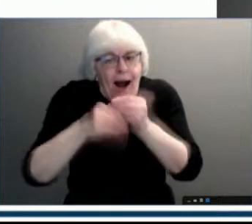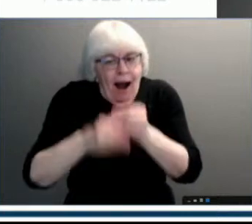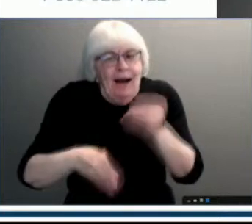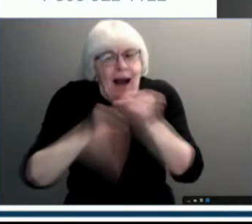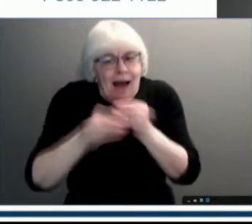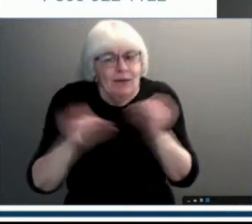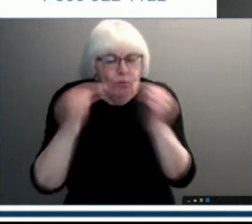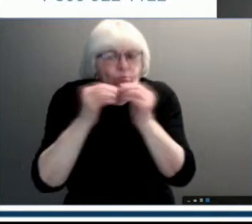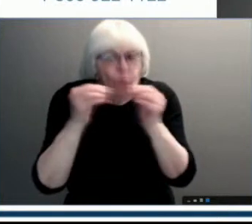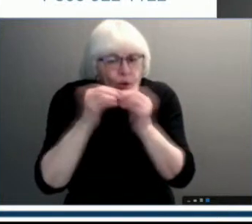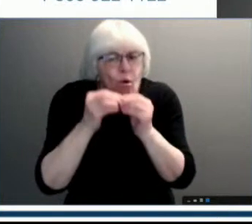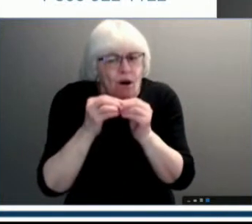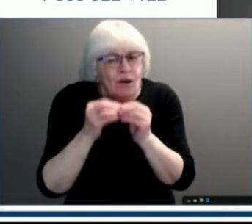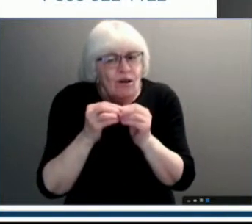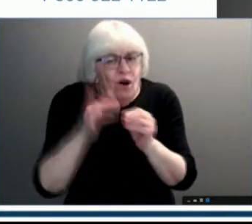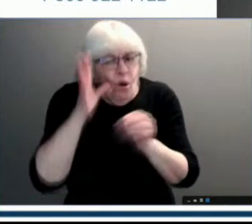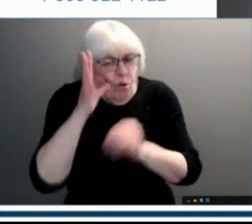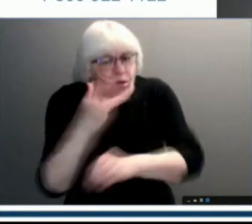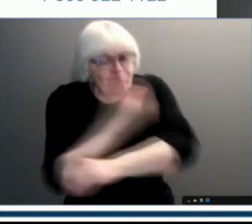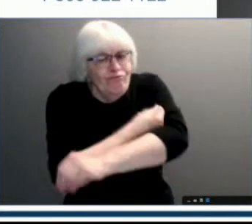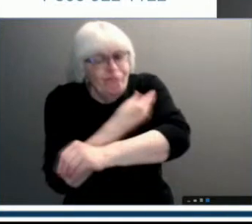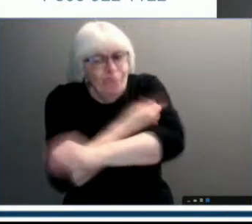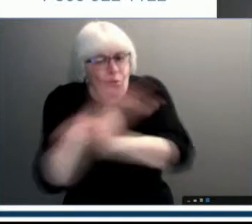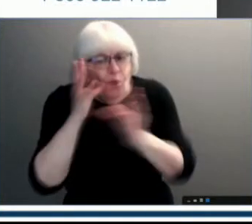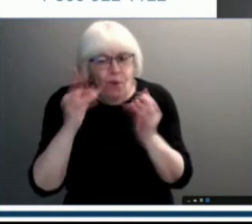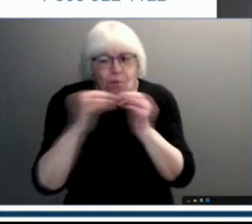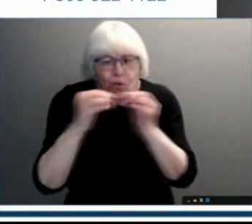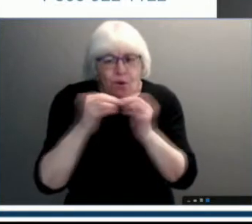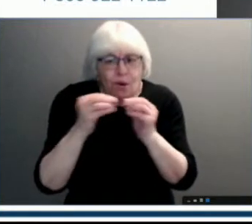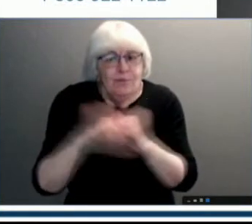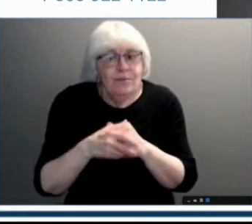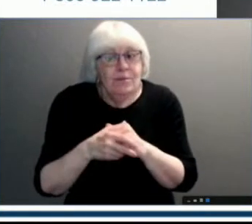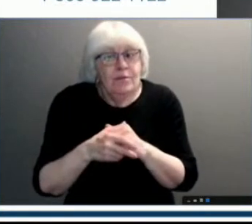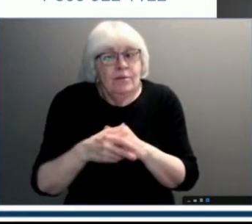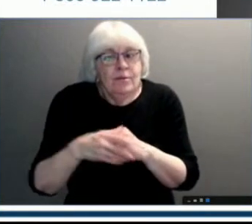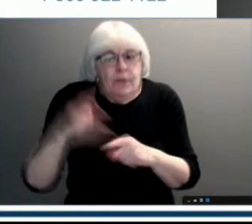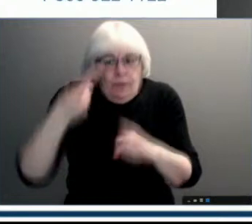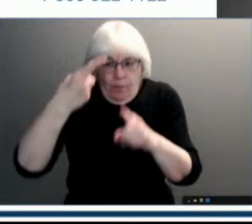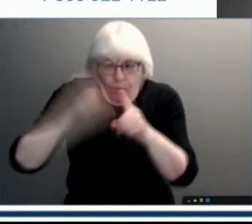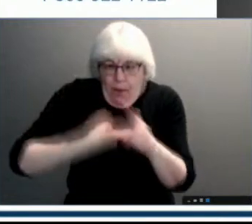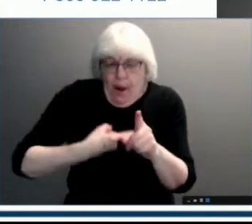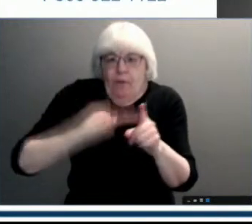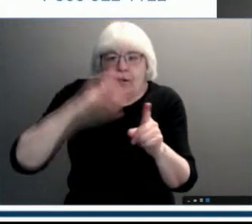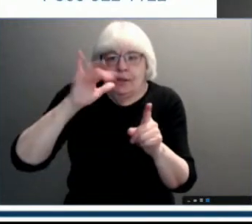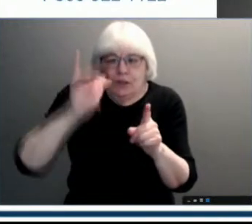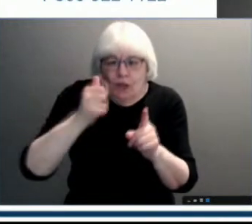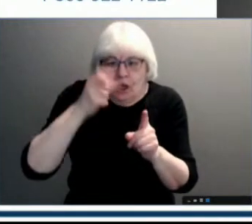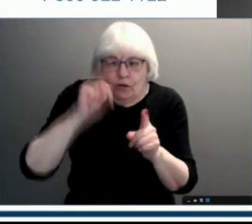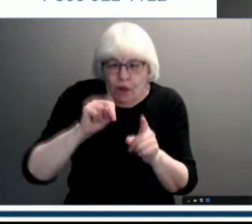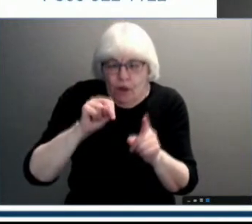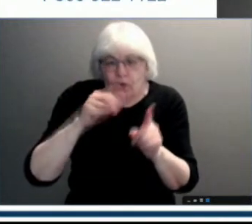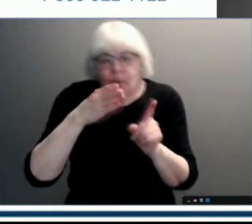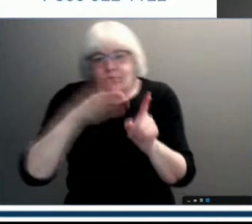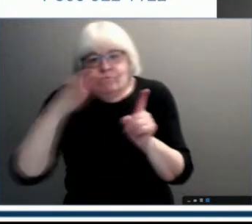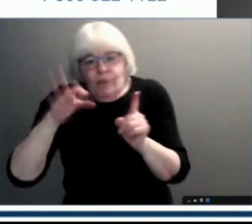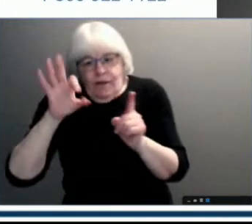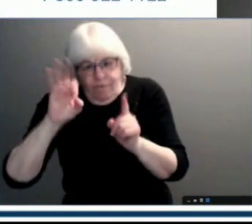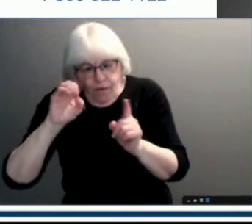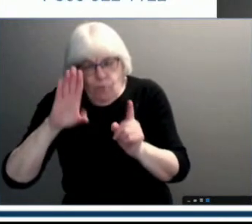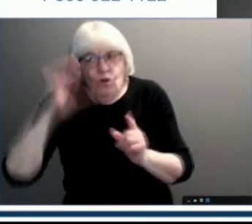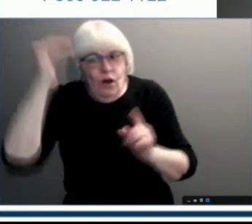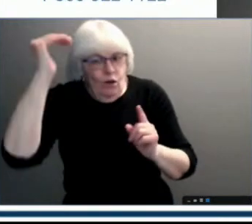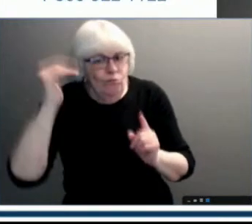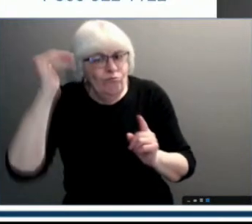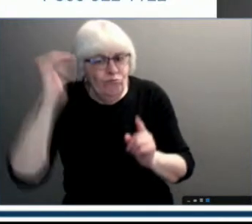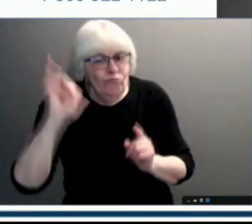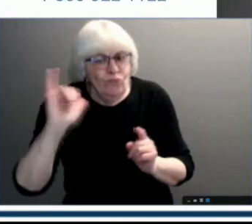get immunized through the month of January and perhaps a little bit into February. So people will still have much